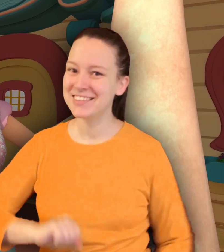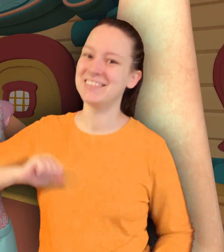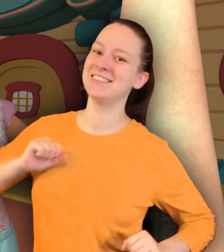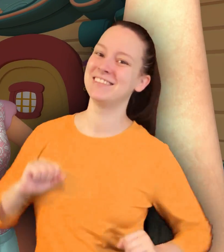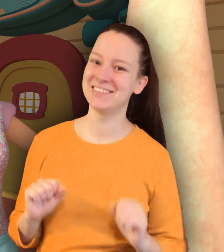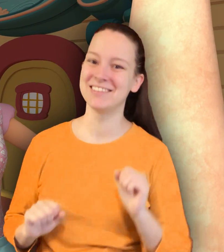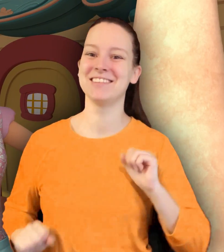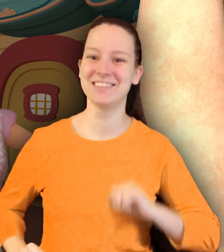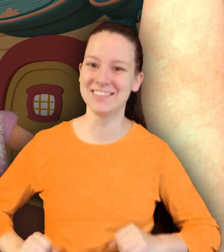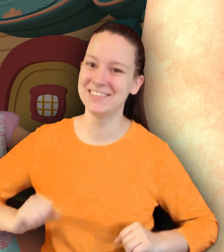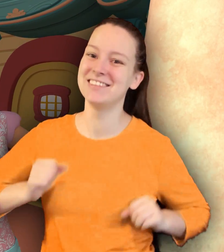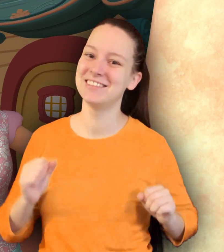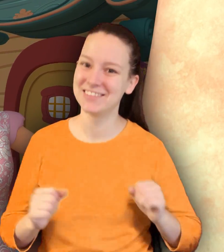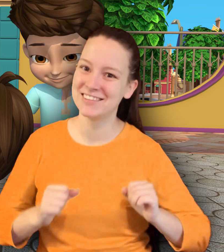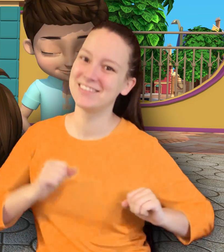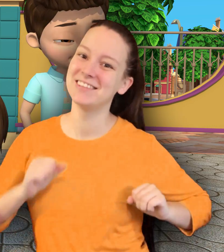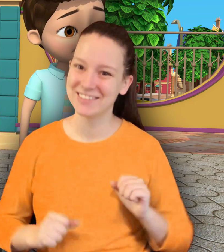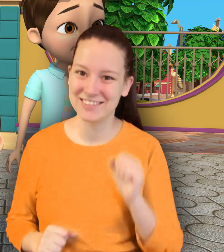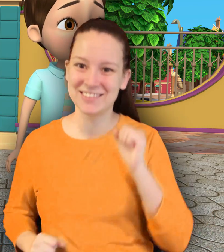name